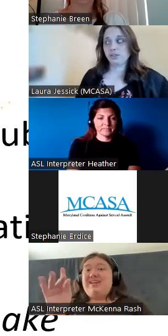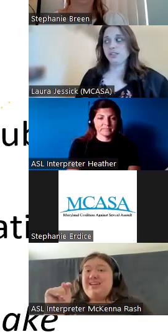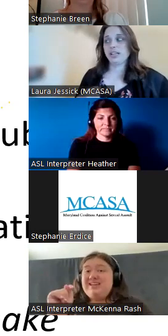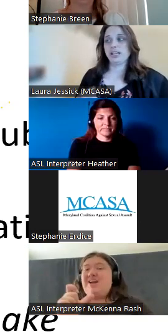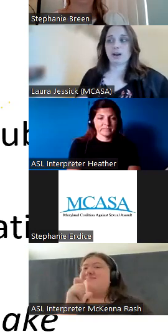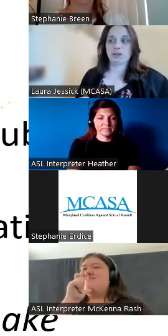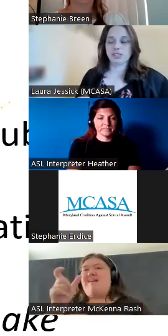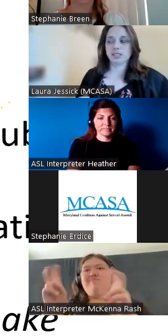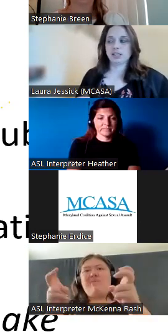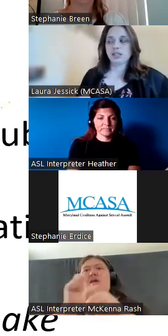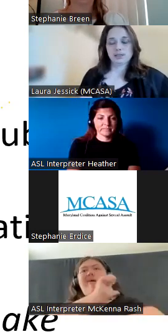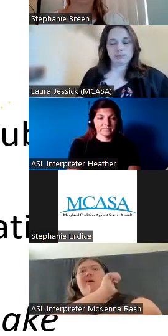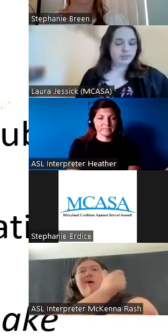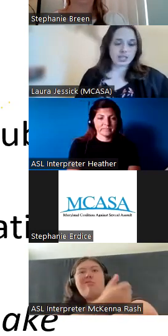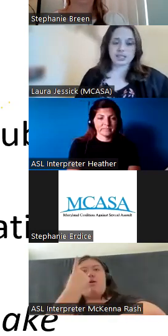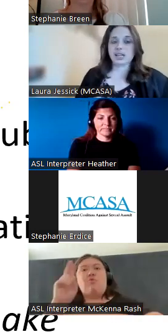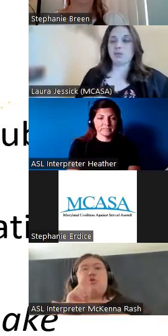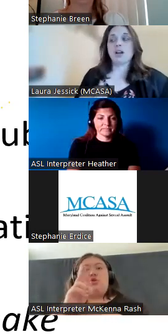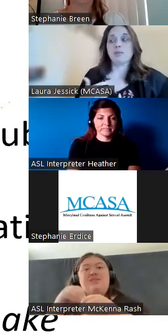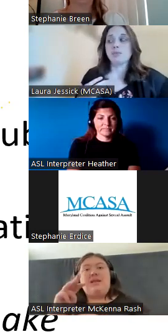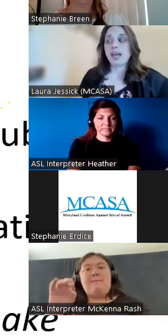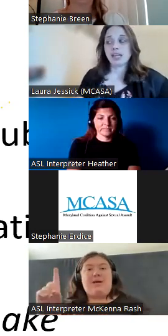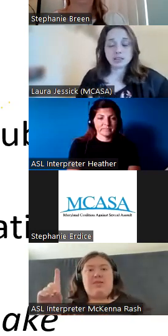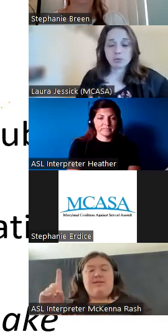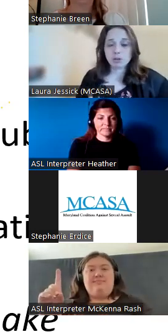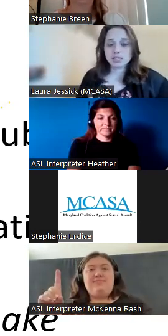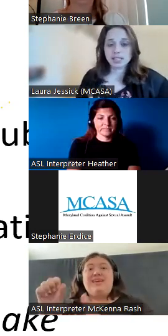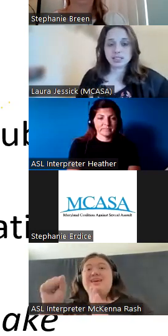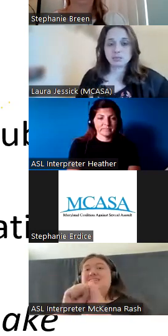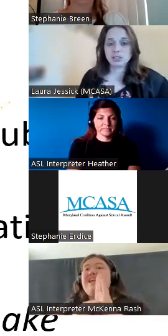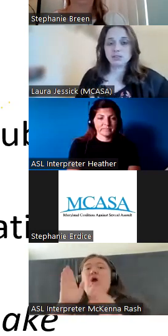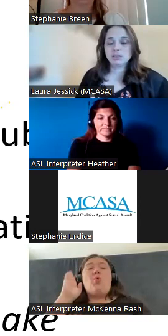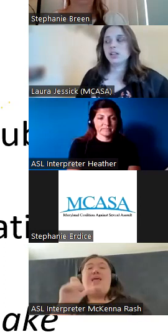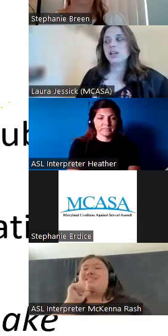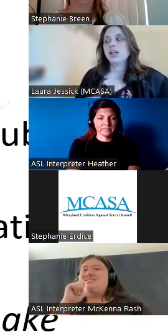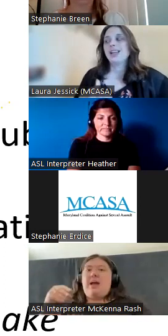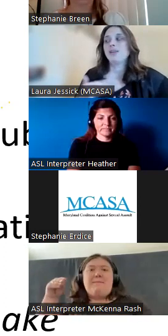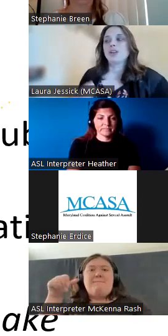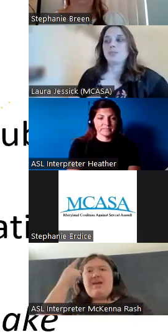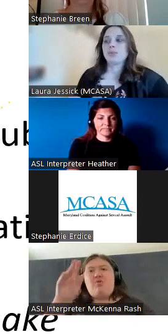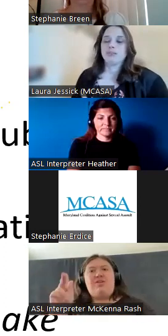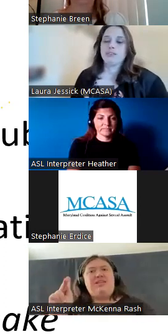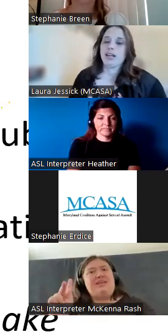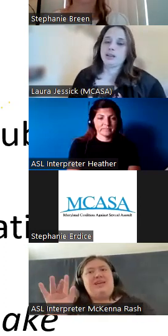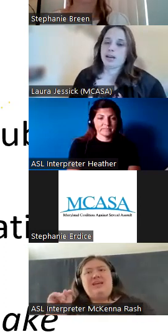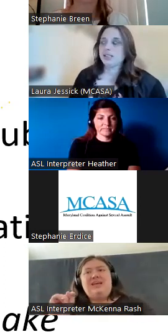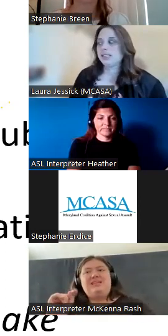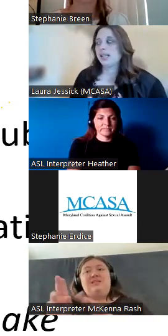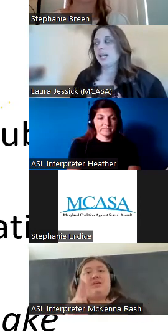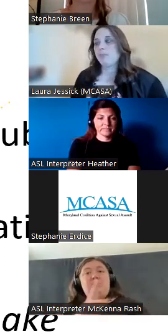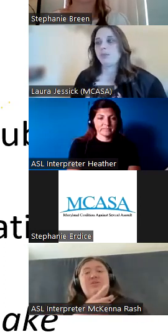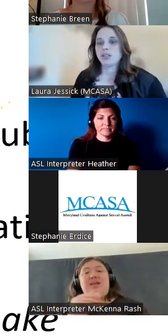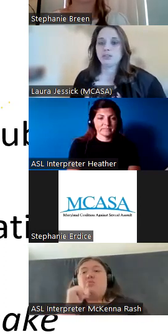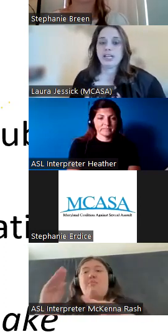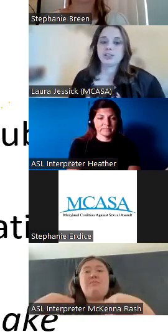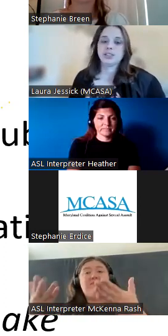for use in Maryland. And the state will not be paying for these kits to be used, and they will not be provided by the